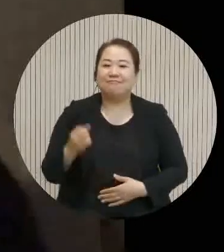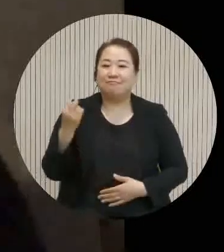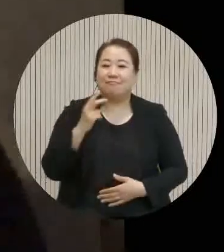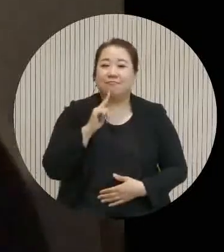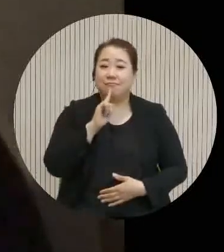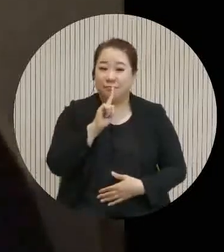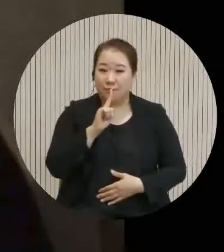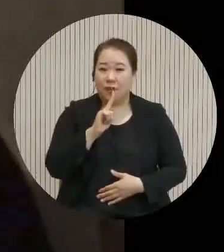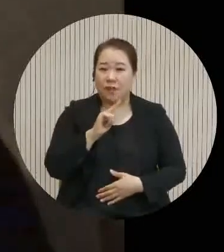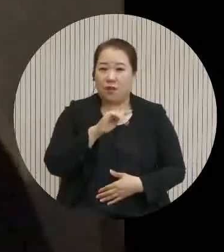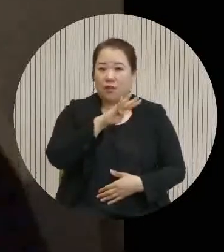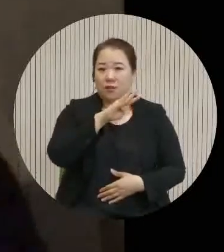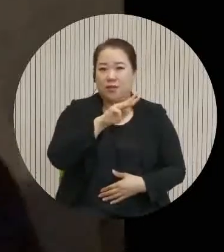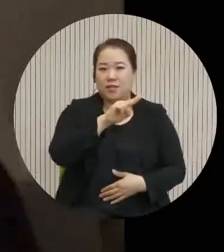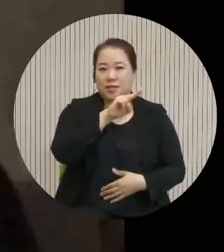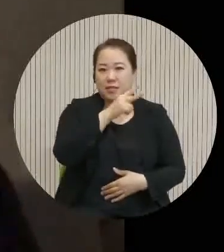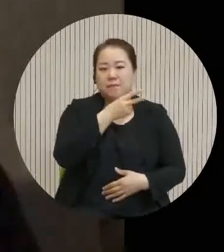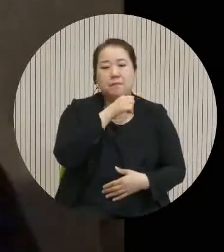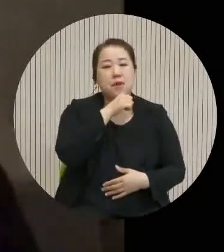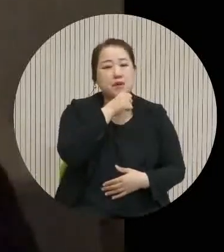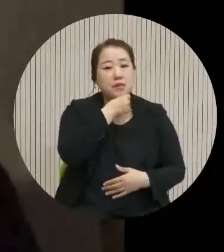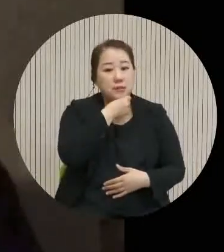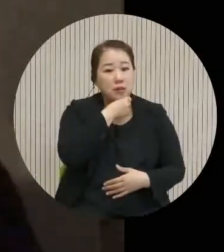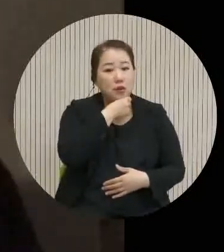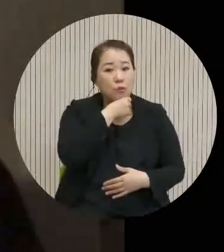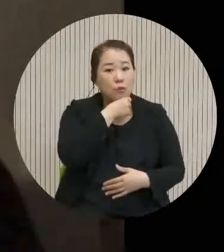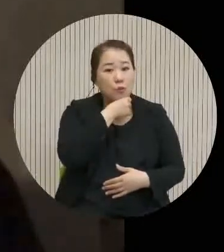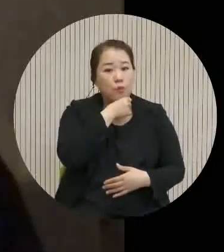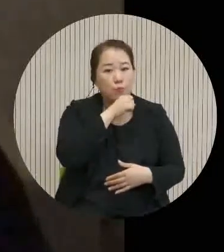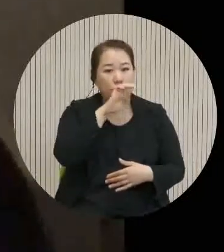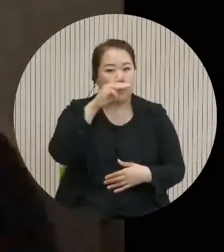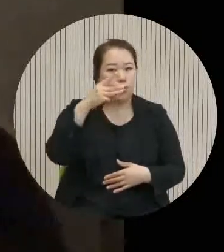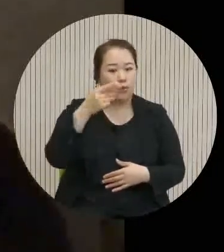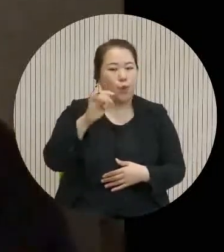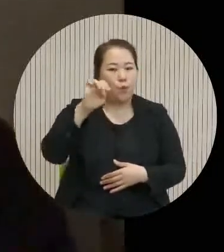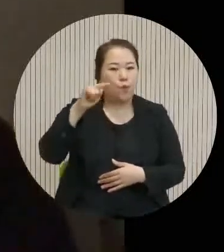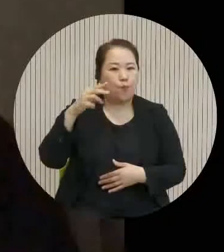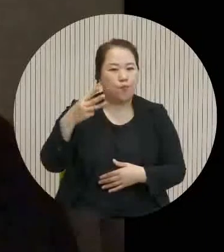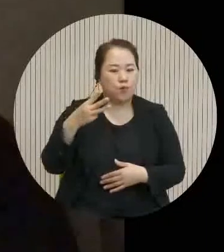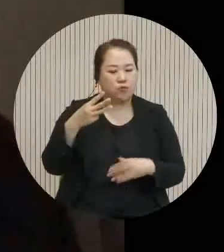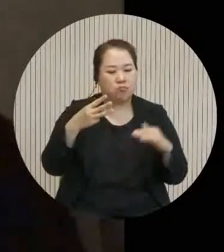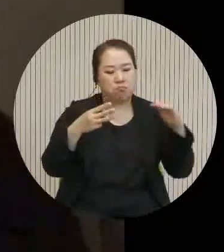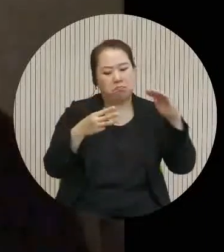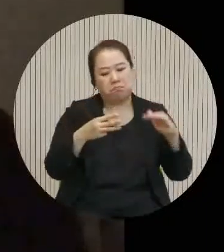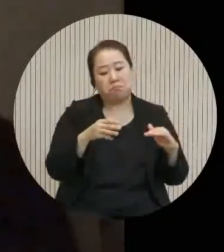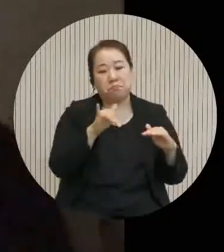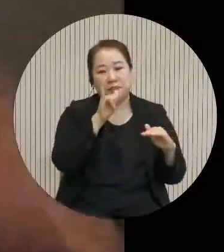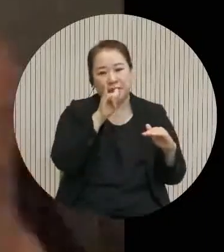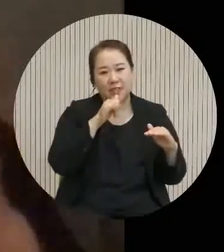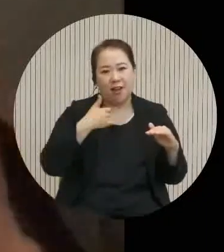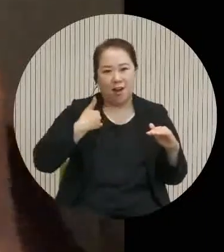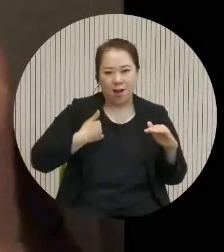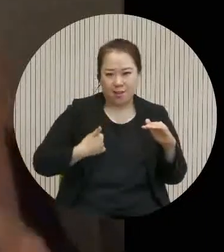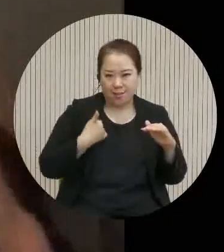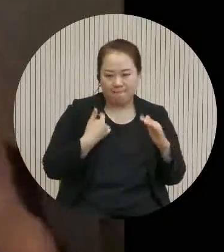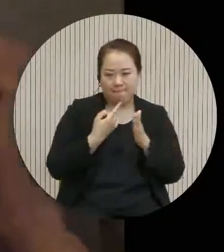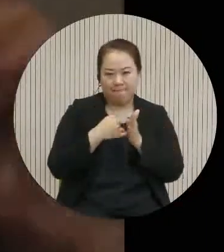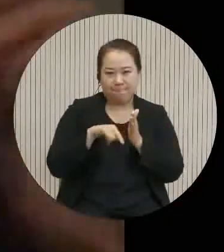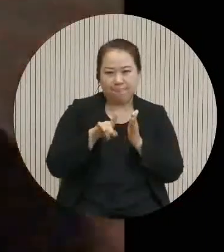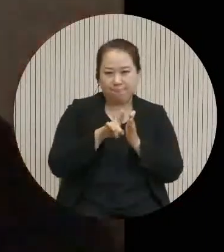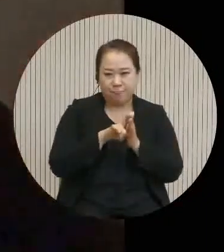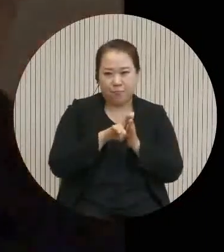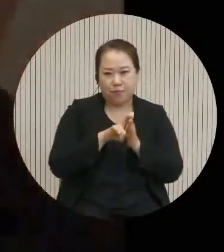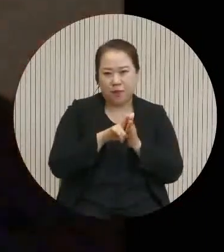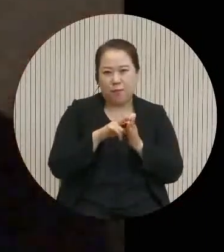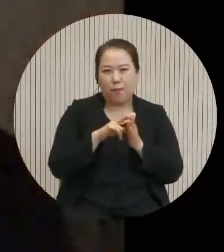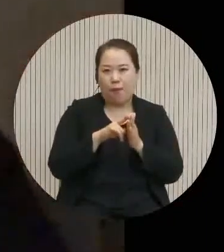like 200 and you start reading a couple hours a day for pleasure, this is fun. No quizzes, no questions